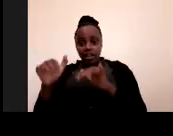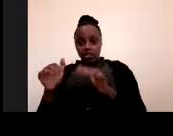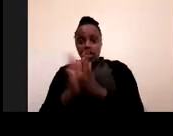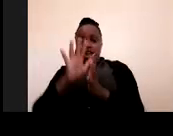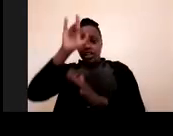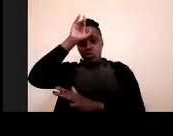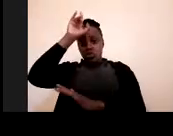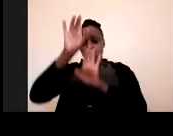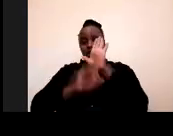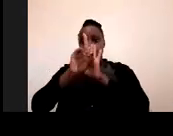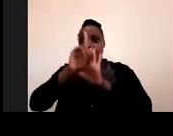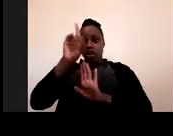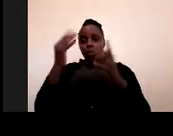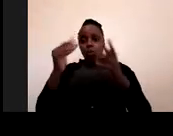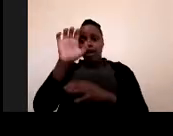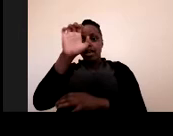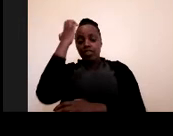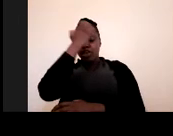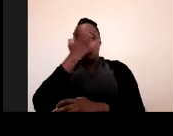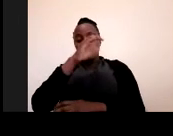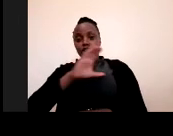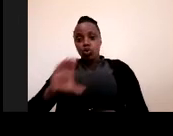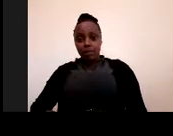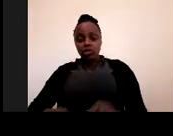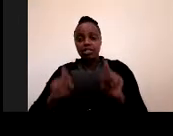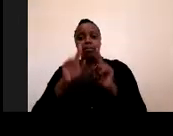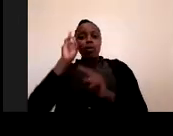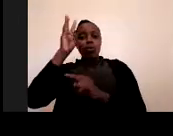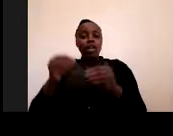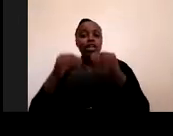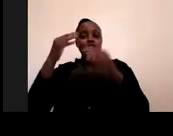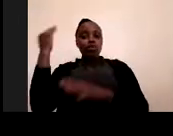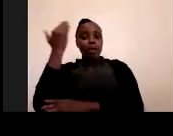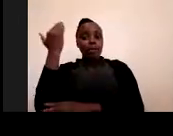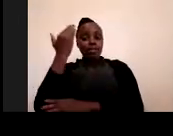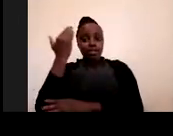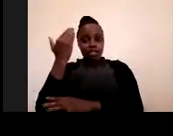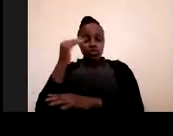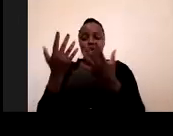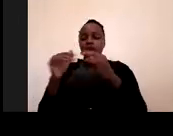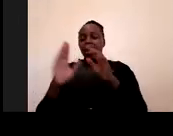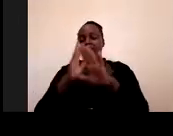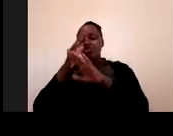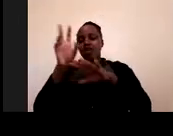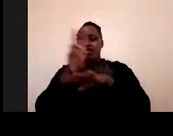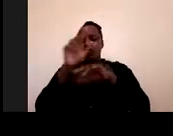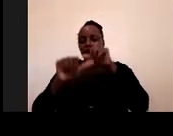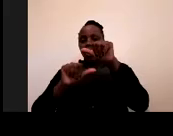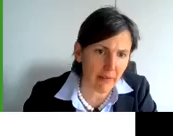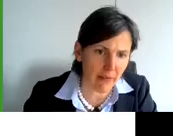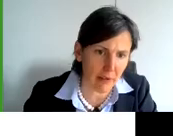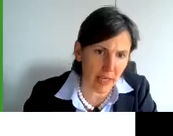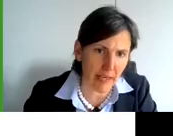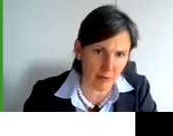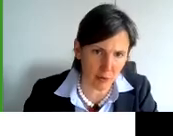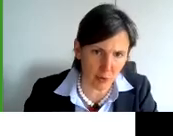Development in the European Commission. I'm going to give you a presentation, an overview on the organic sector in the EU.